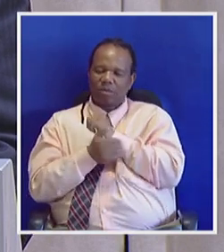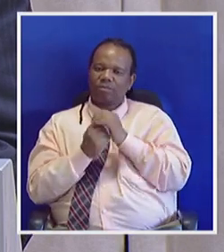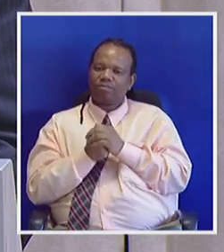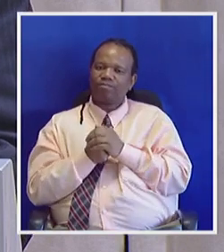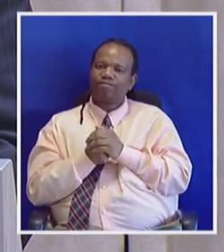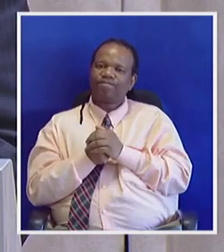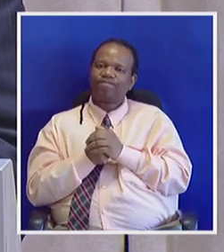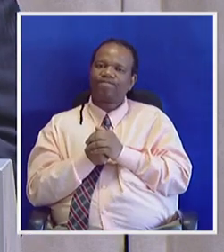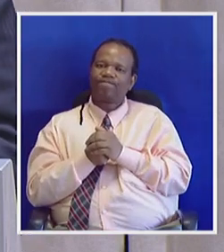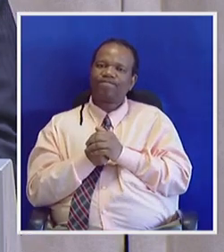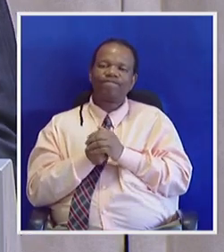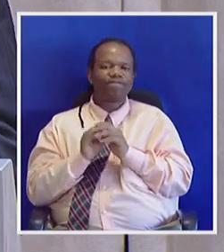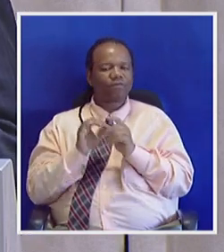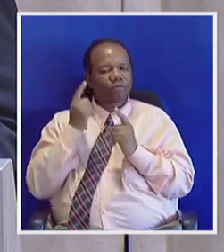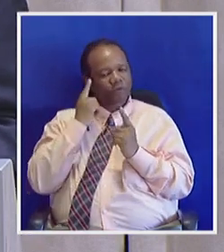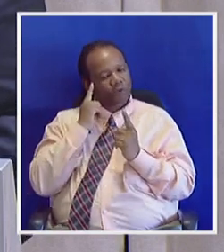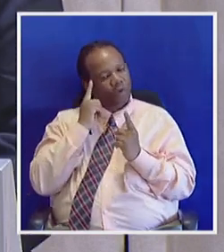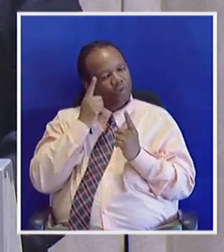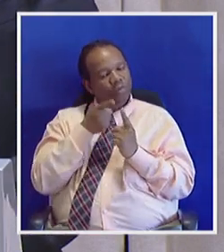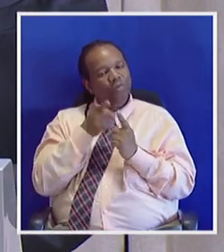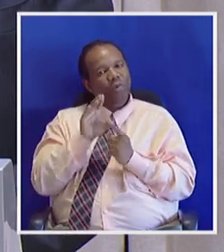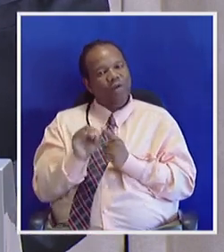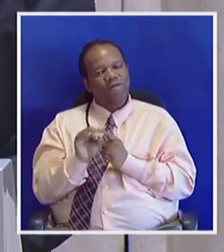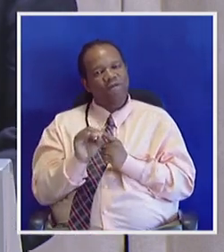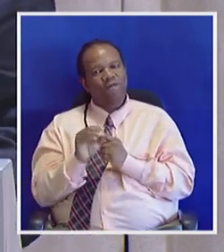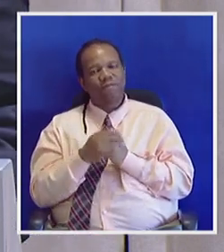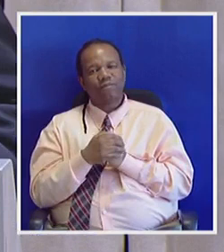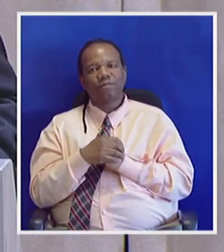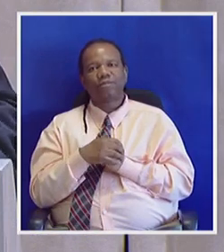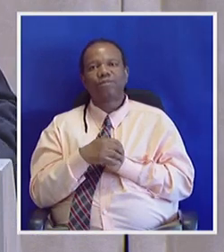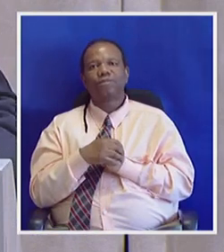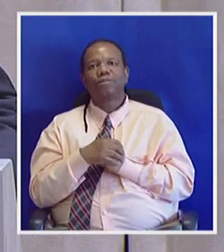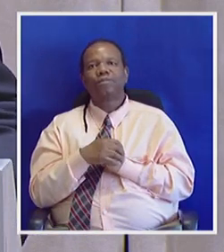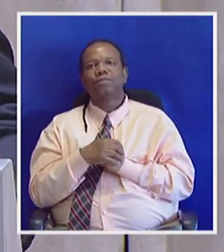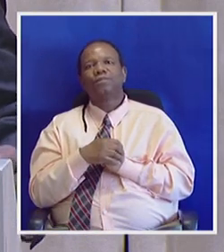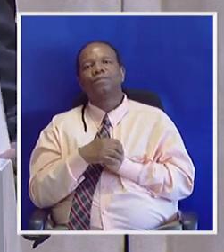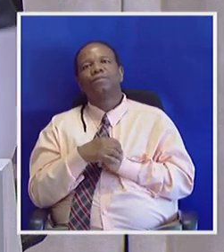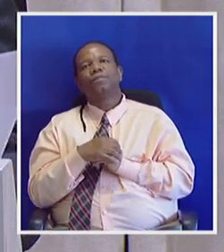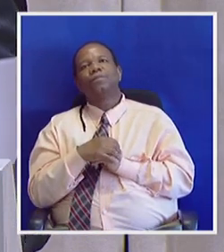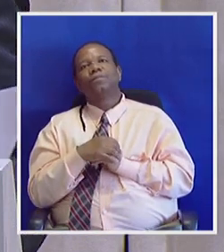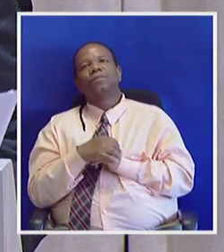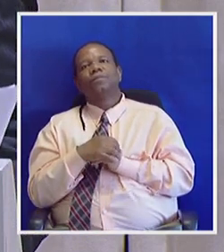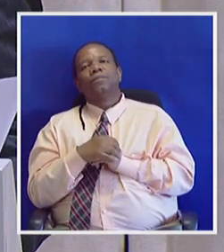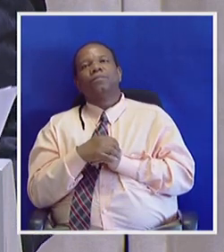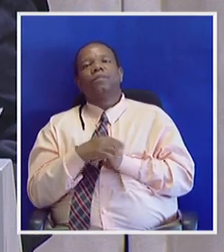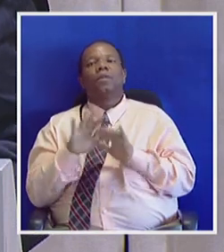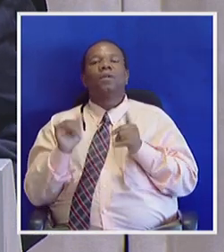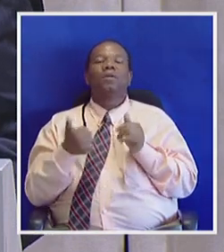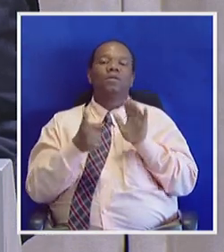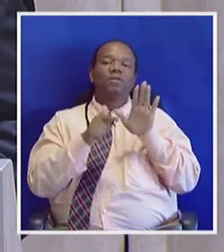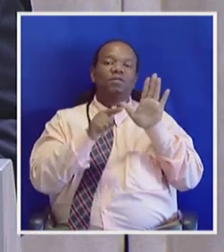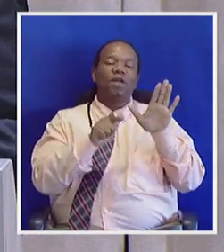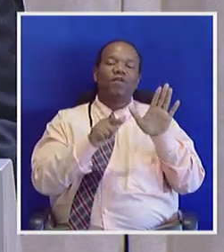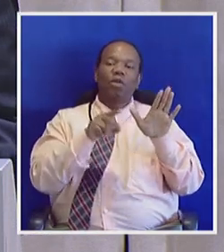this is a key objective that we have. We've got almost